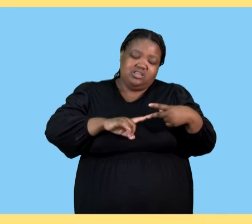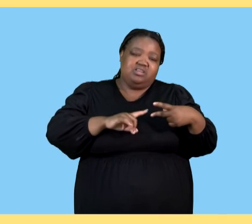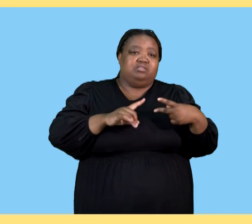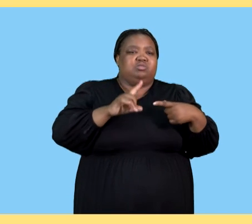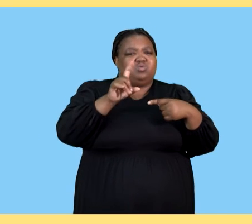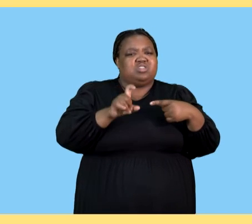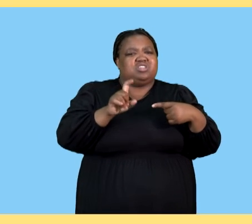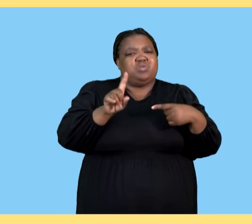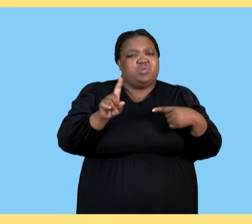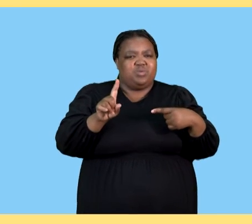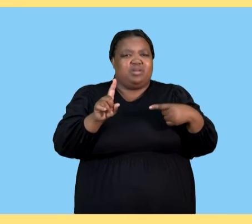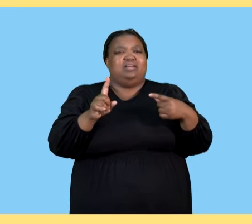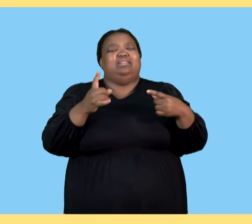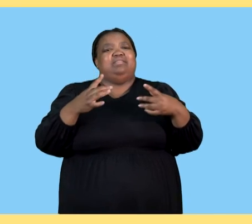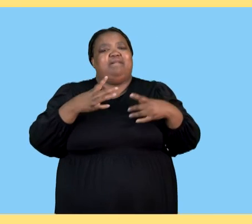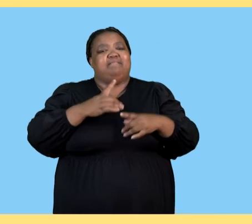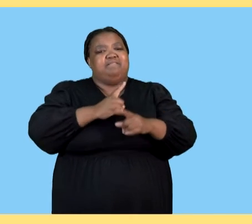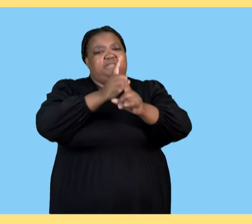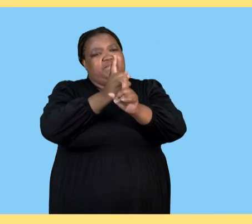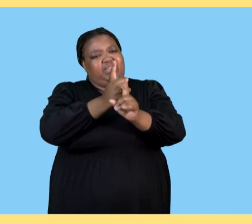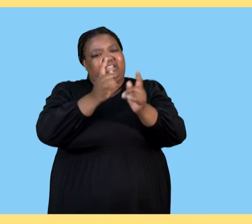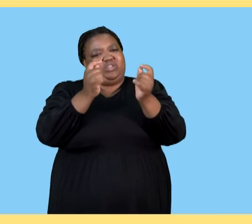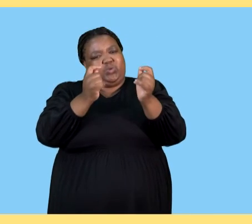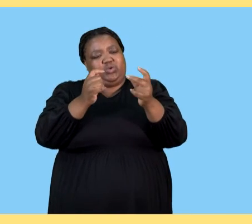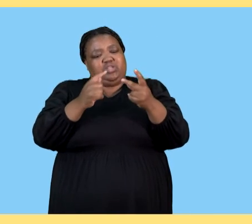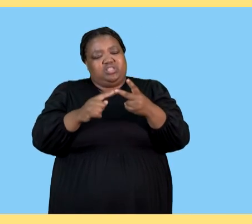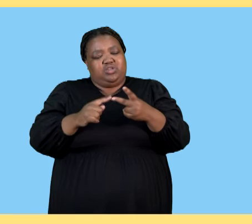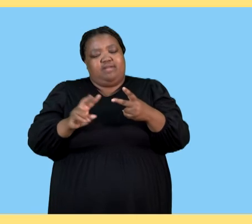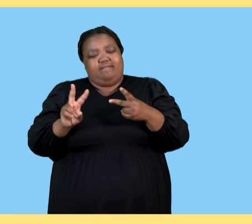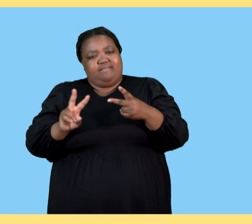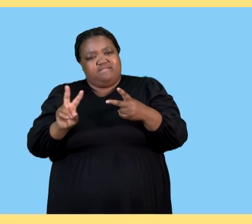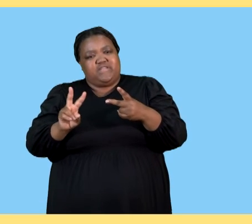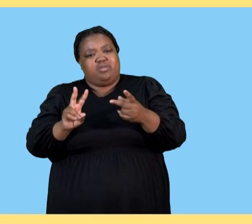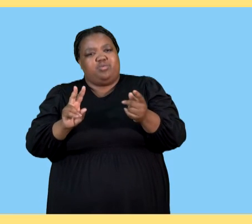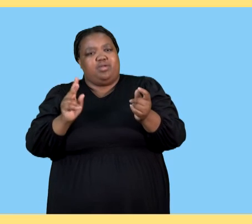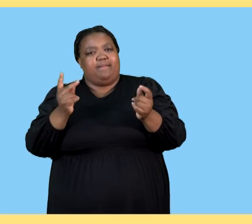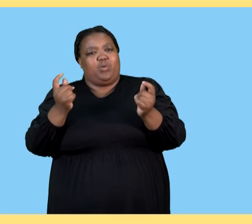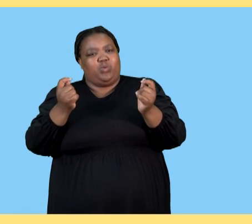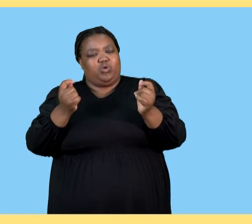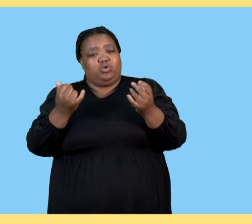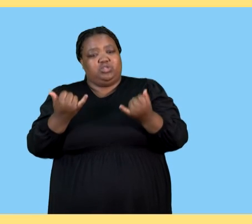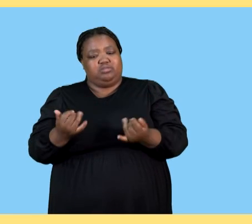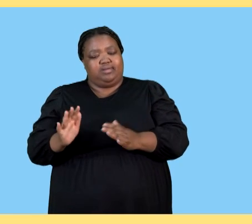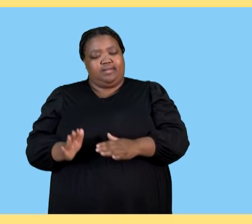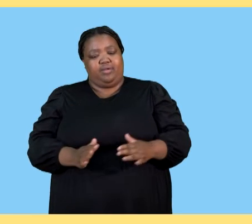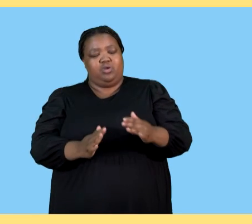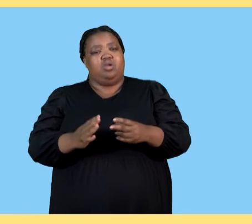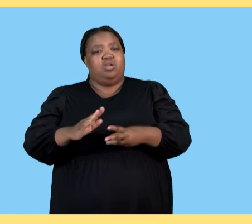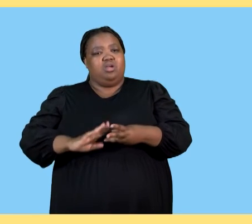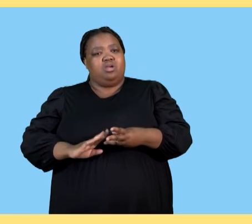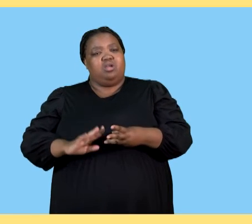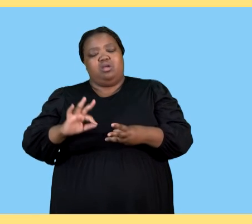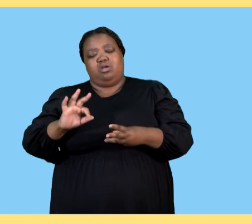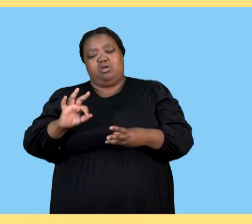2. Question 1 wanted us to list the fixed cost. Question 2 wanted us to list the variable cost. Let's see question